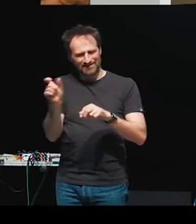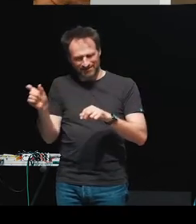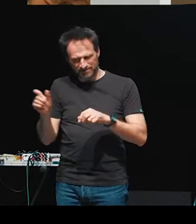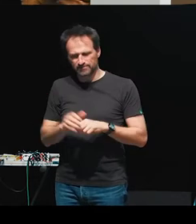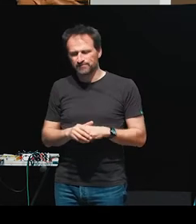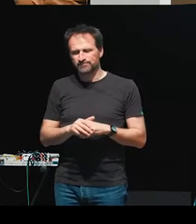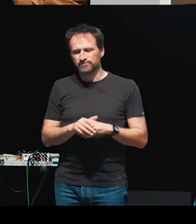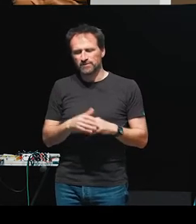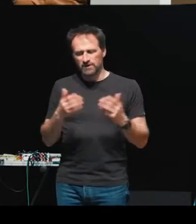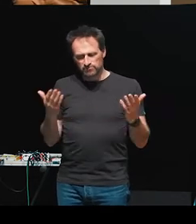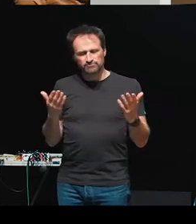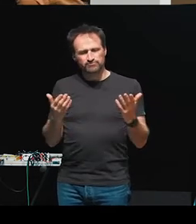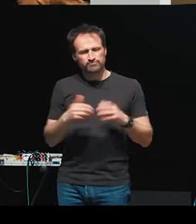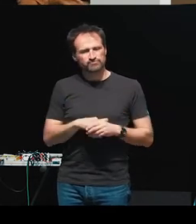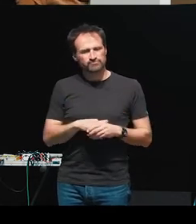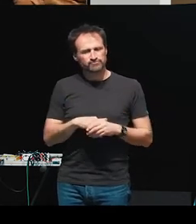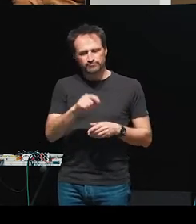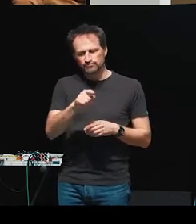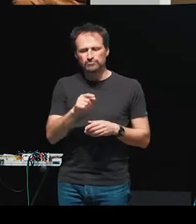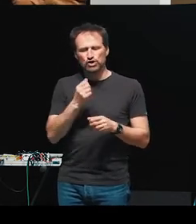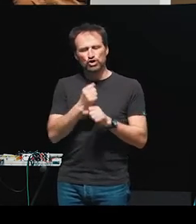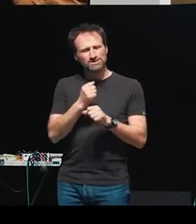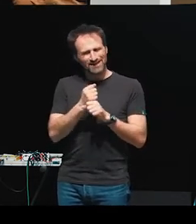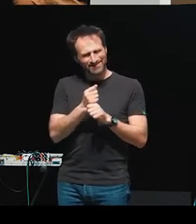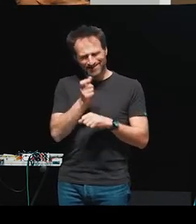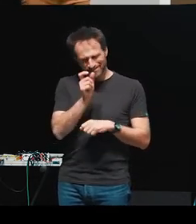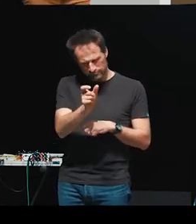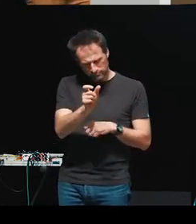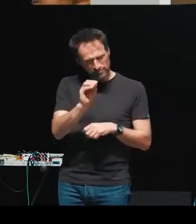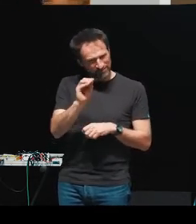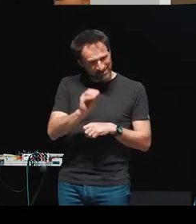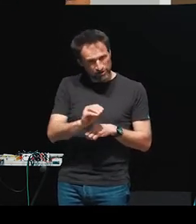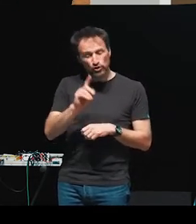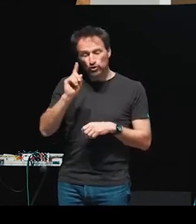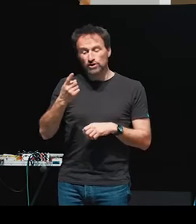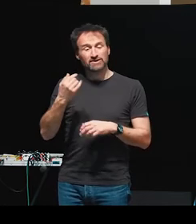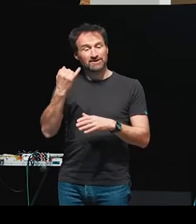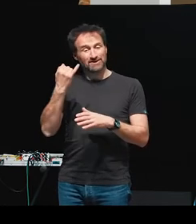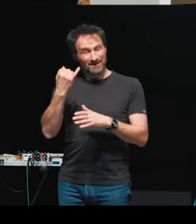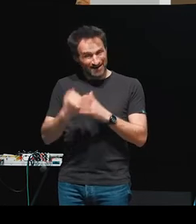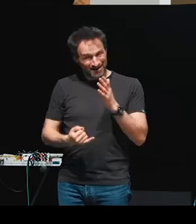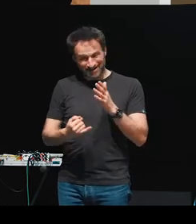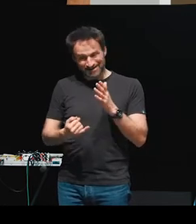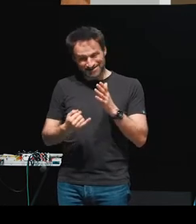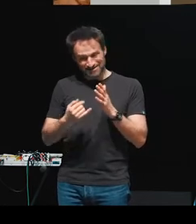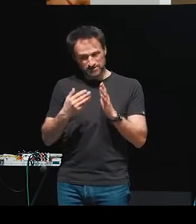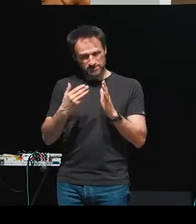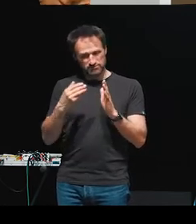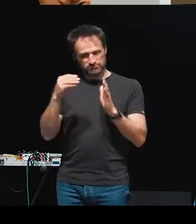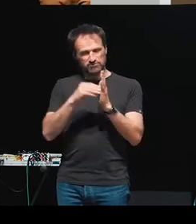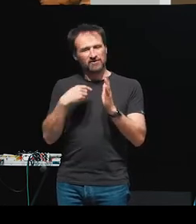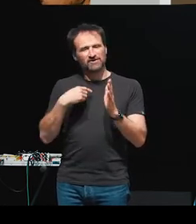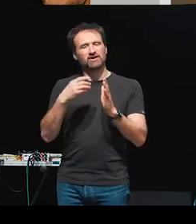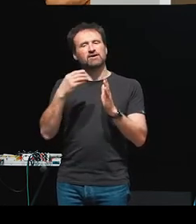defining a constant. We're defining a new function. And finally, we're defining a list. So